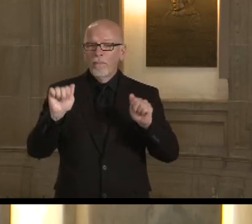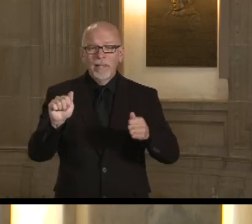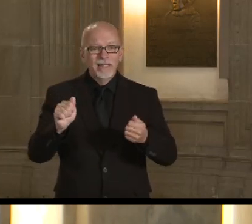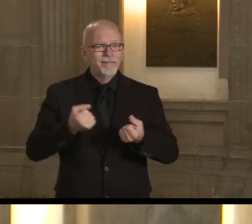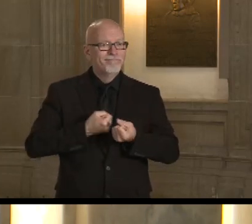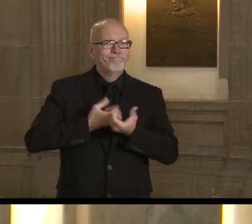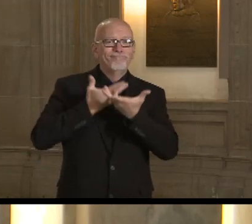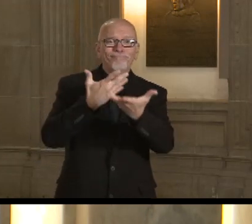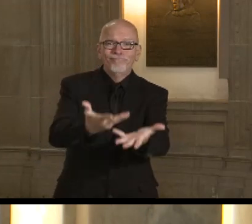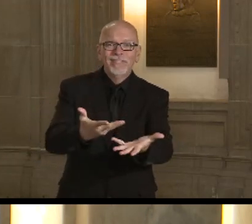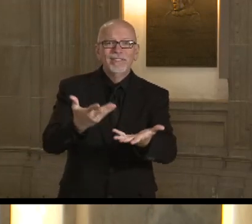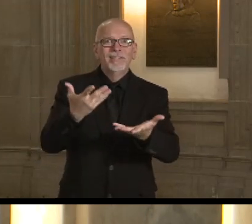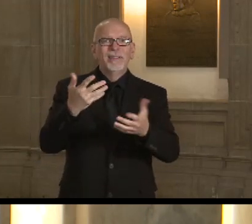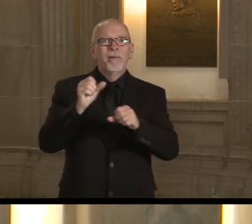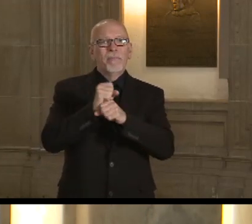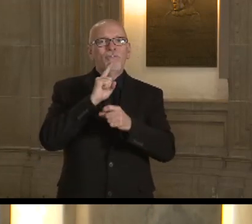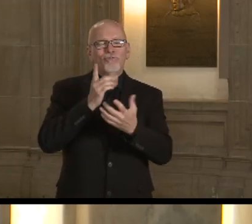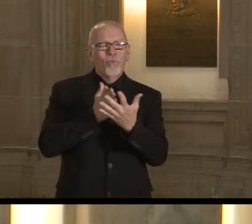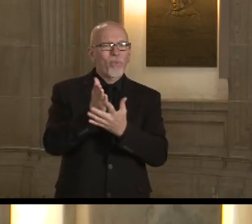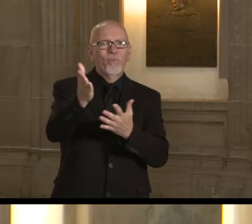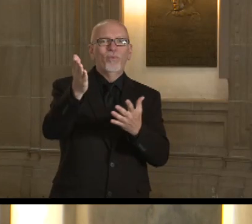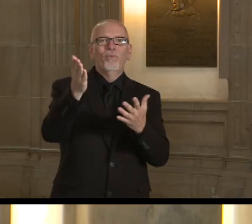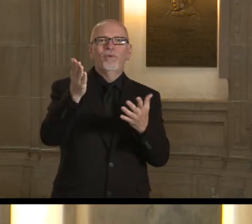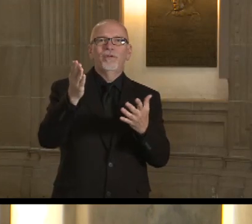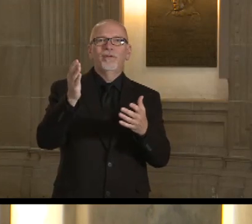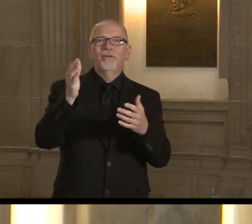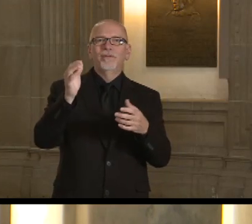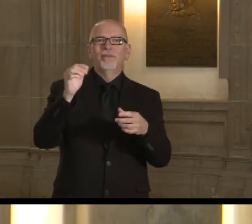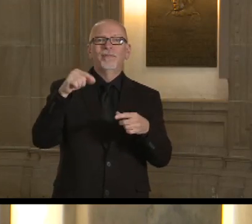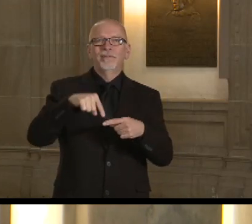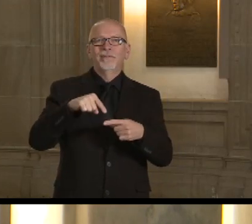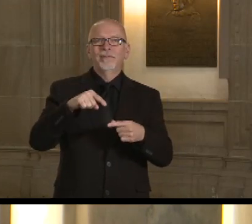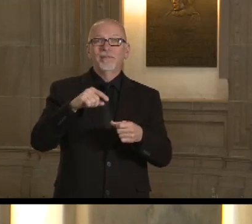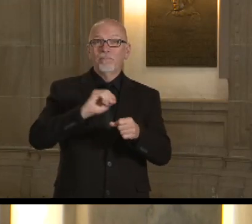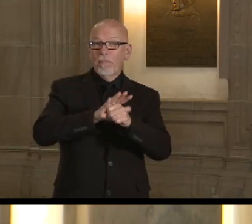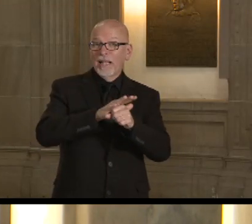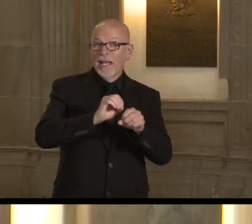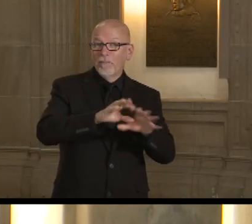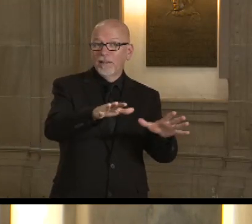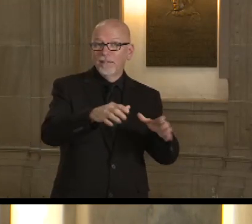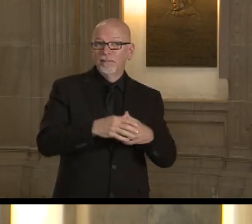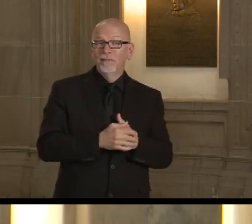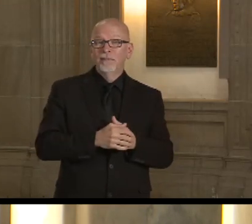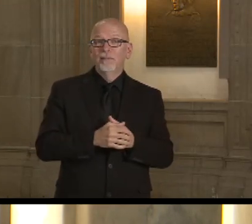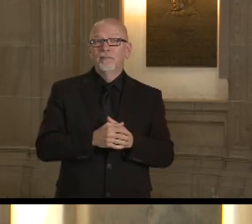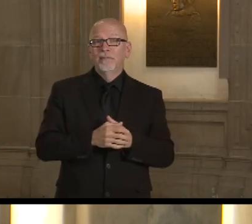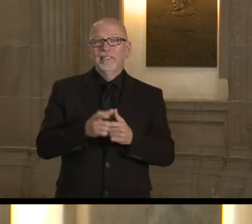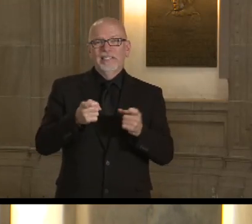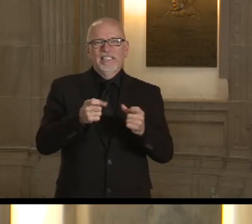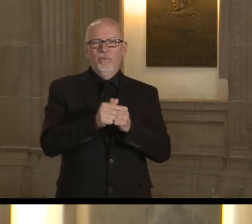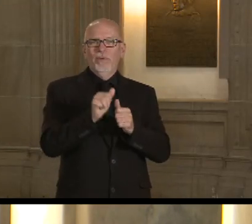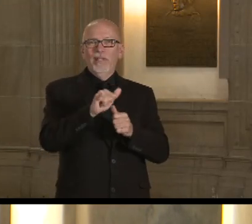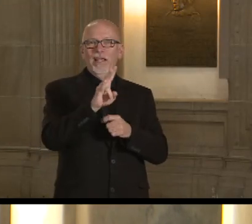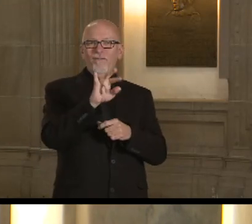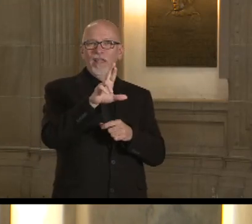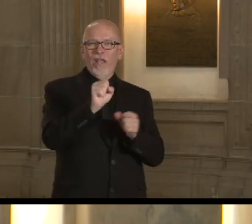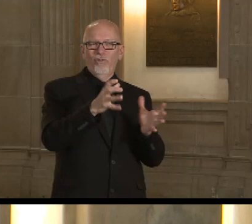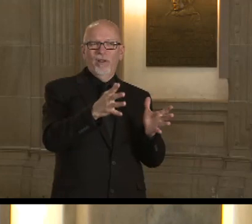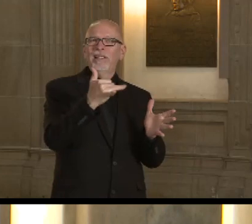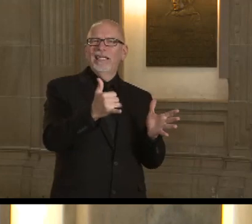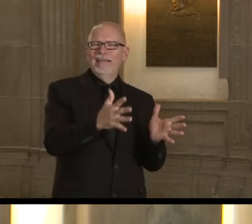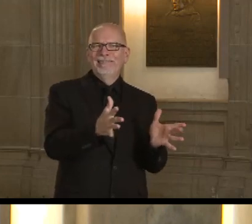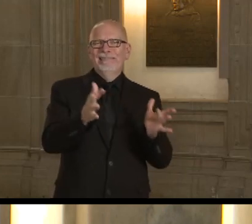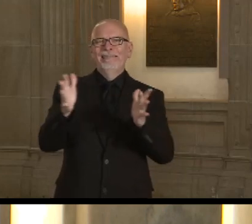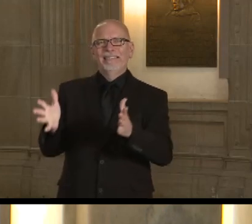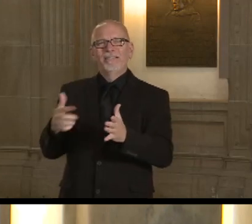their energies to get through this pandemic and deal with that virus. And now we've got to do the